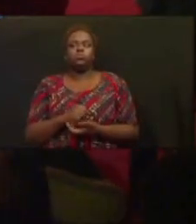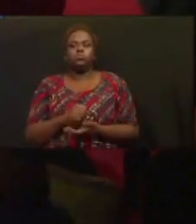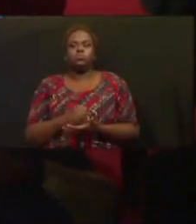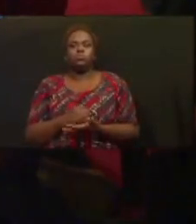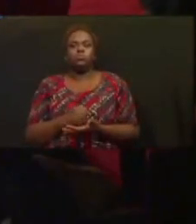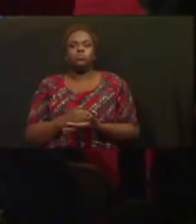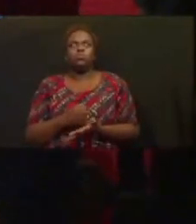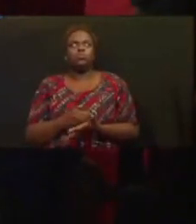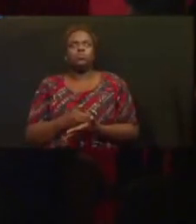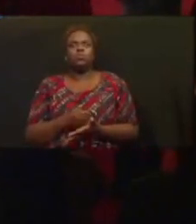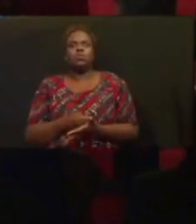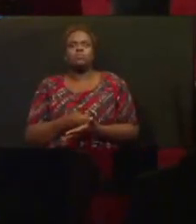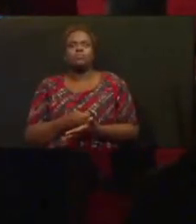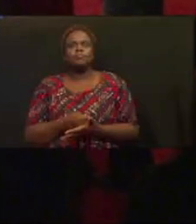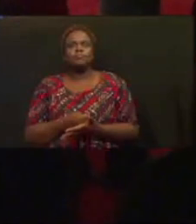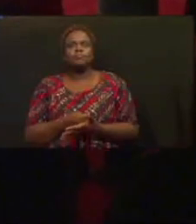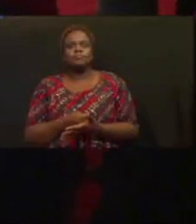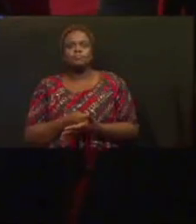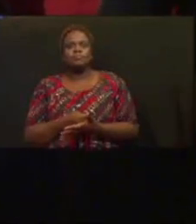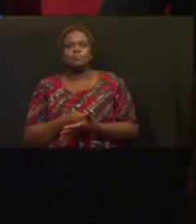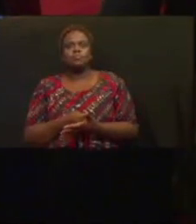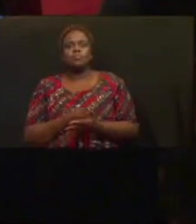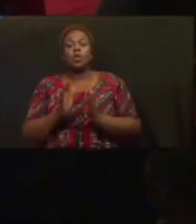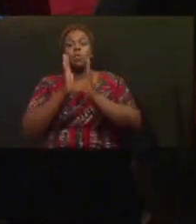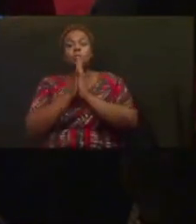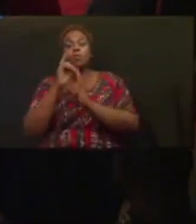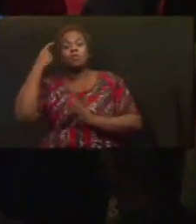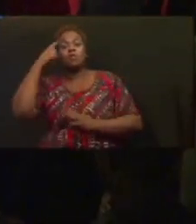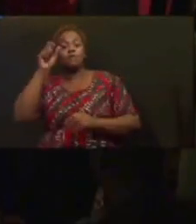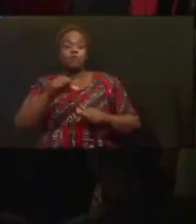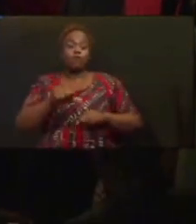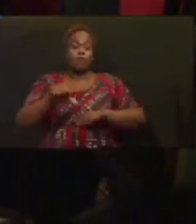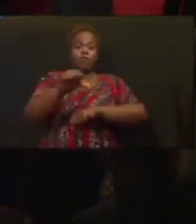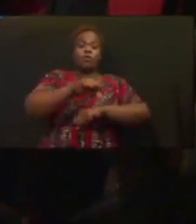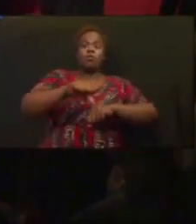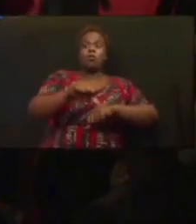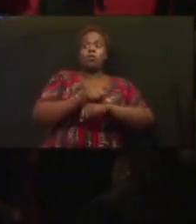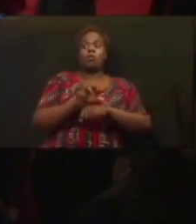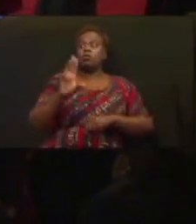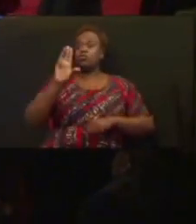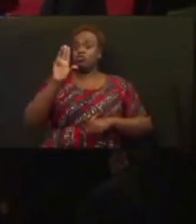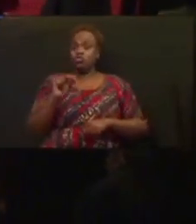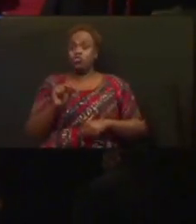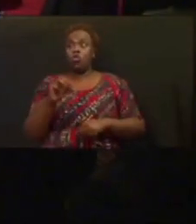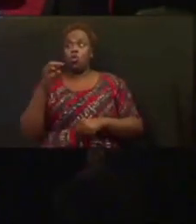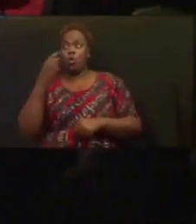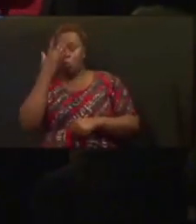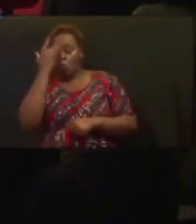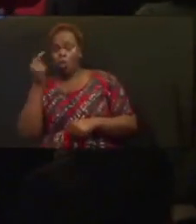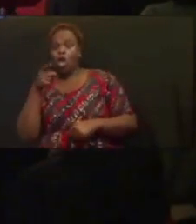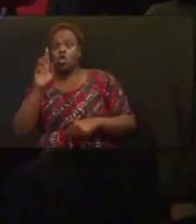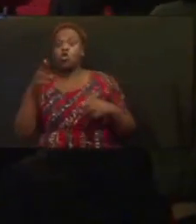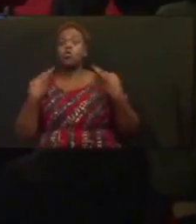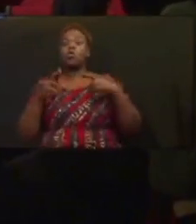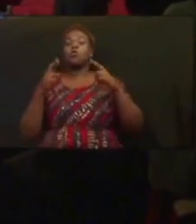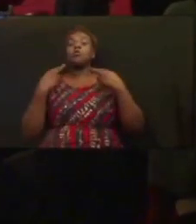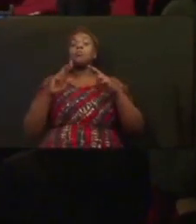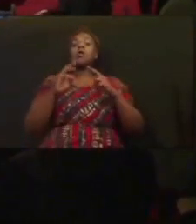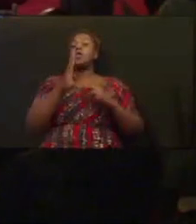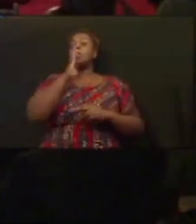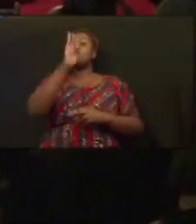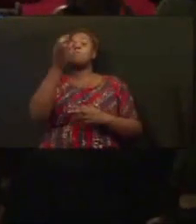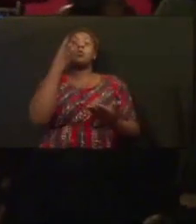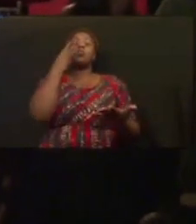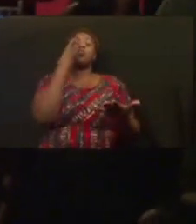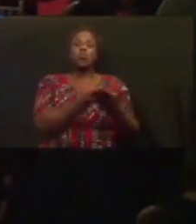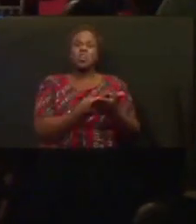Please hear me. Don't pray for the anointing until you are ready to be a witness. Don't pray for power. That power